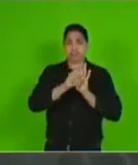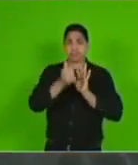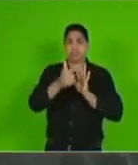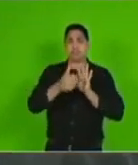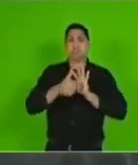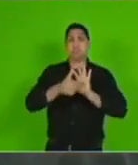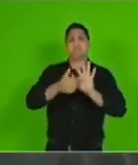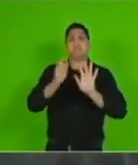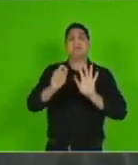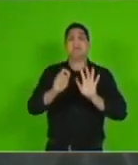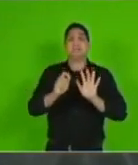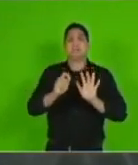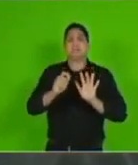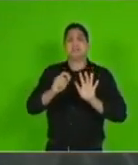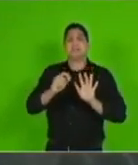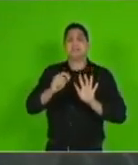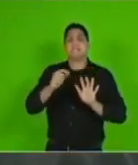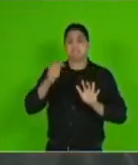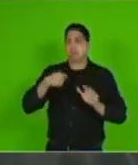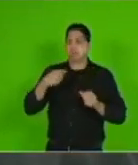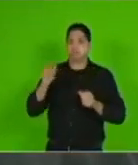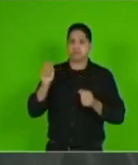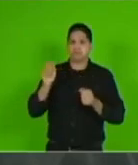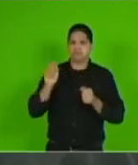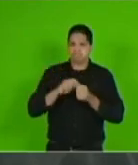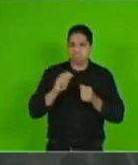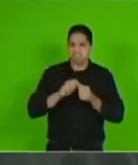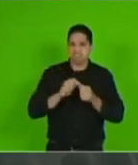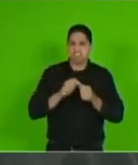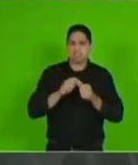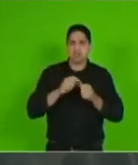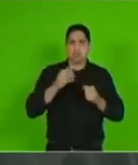So in chapter 12 of Lucas,